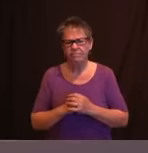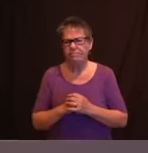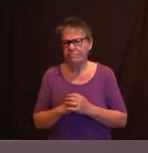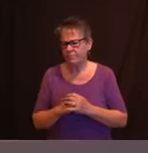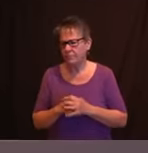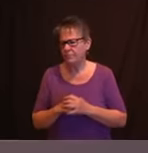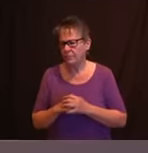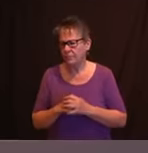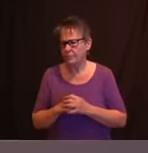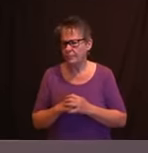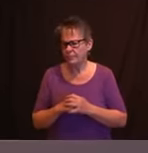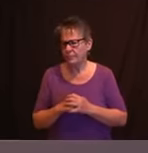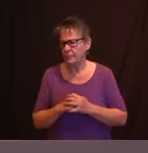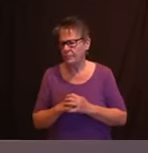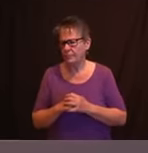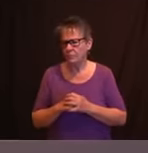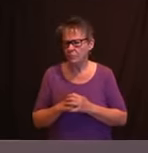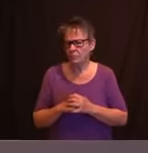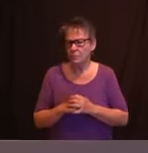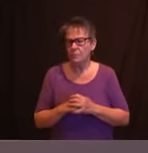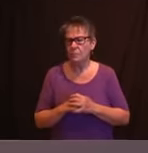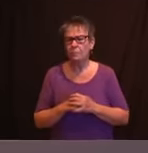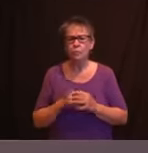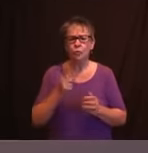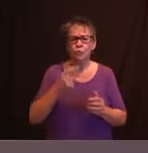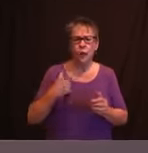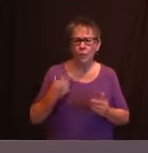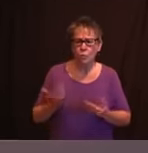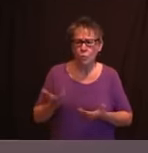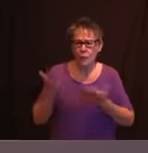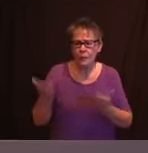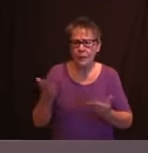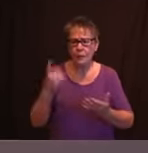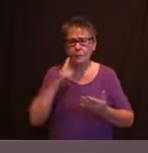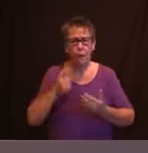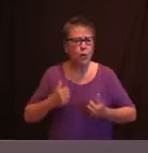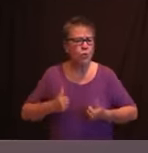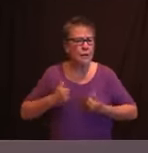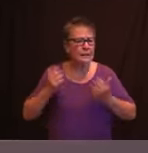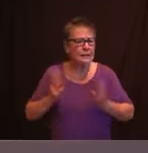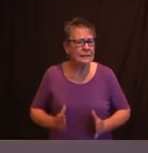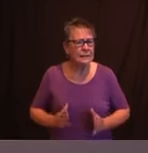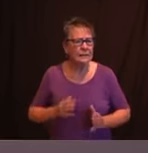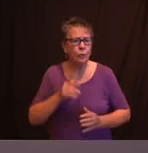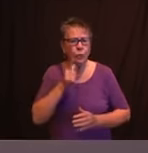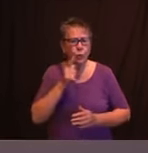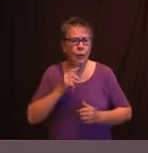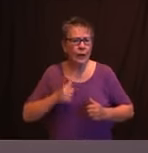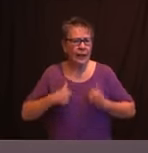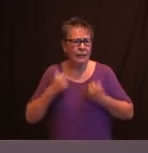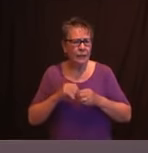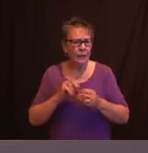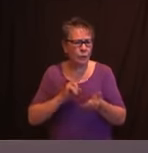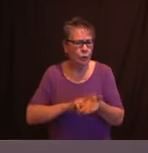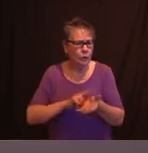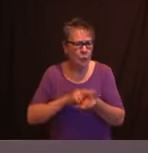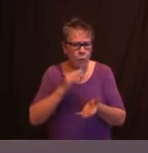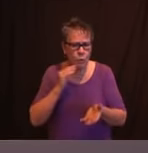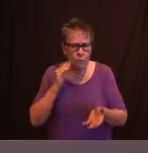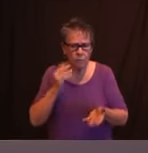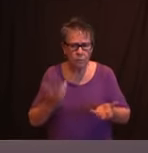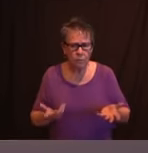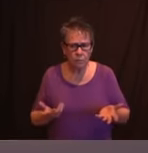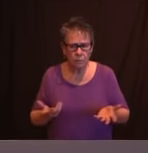we've already got a reservation for Monday night, June 15, outdoors at a restaurant. I hope folks with some